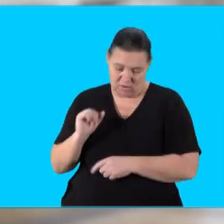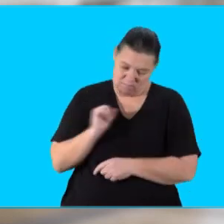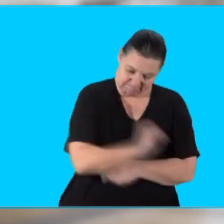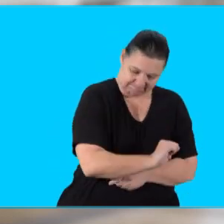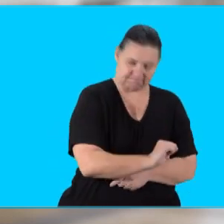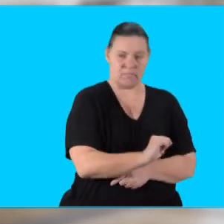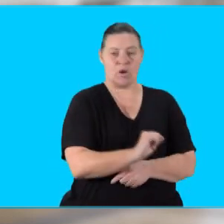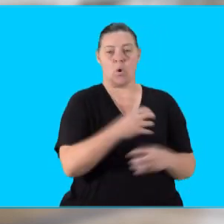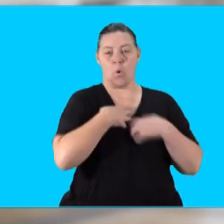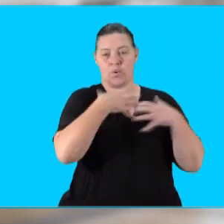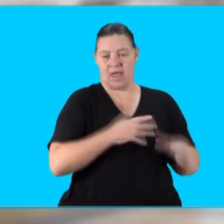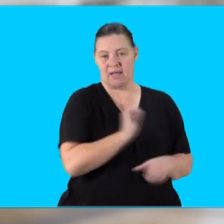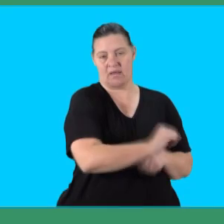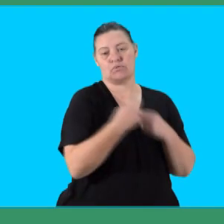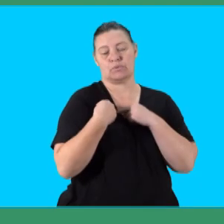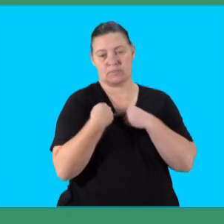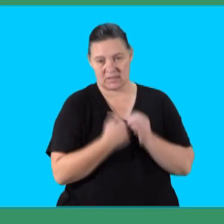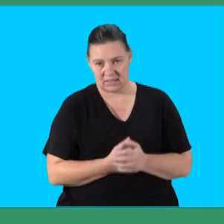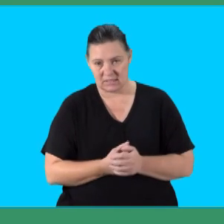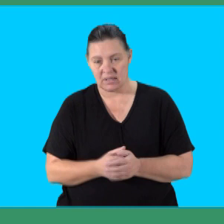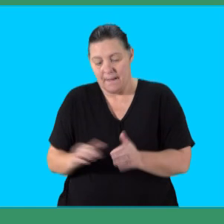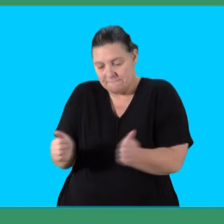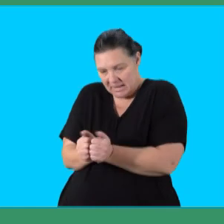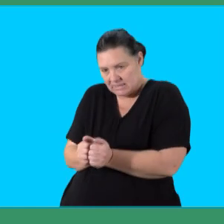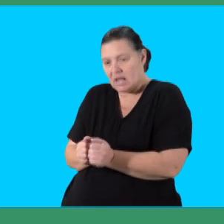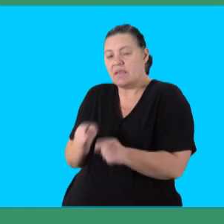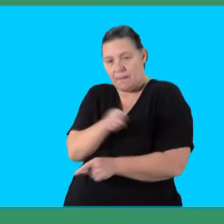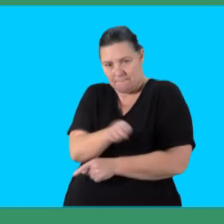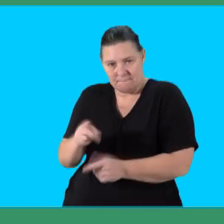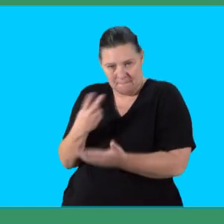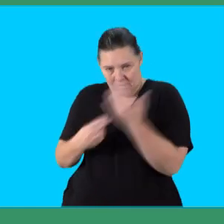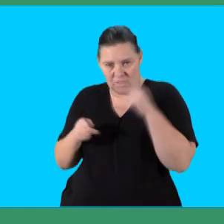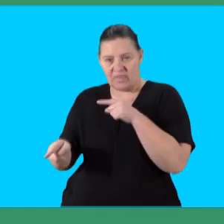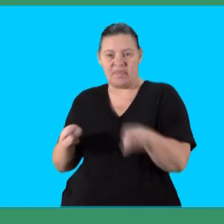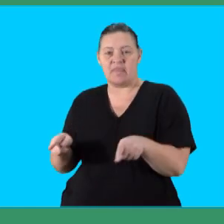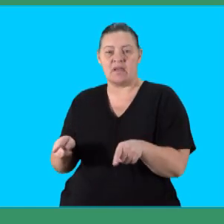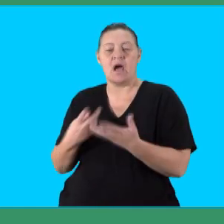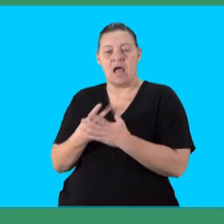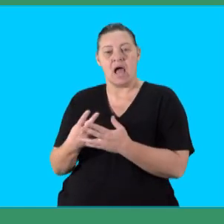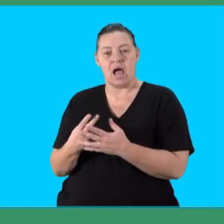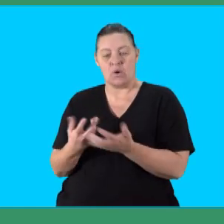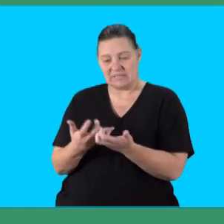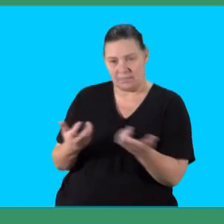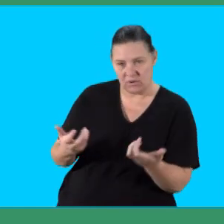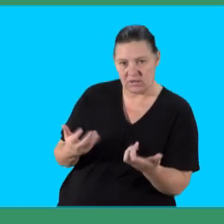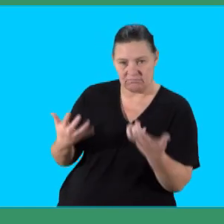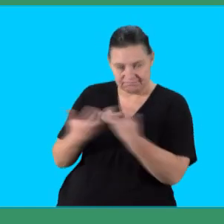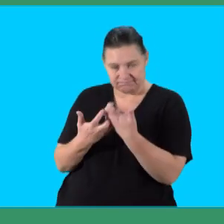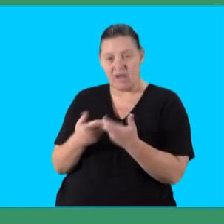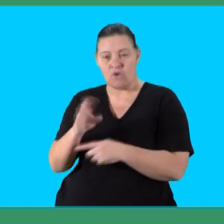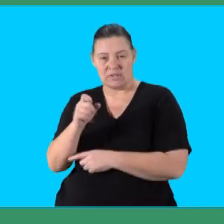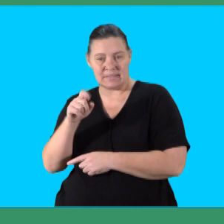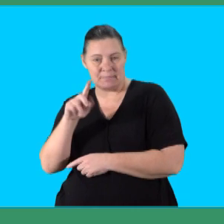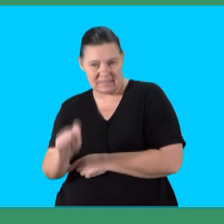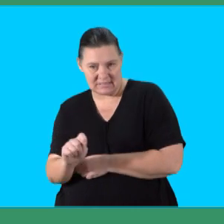owner. And under partnership, jointly and severally liable for the debts. So partners are jointly liable for the